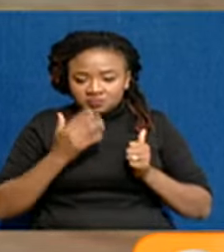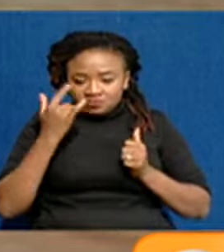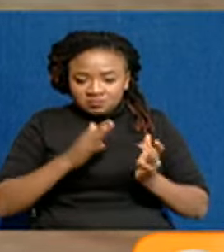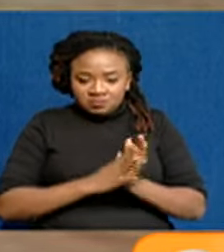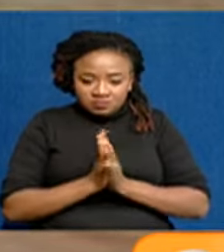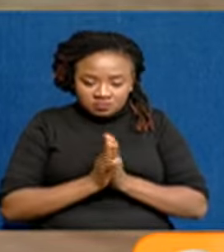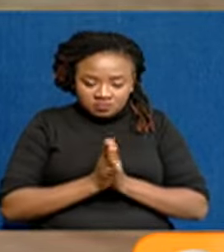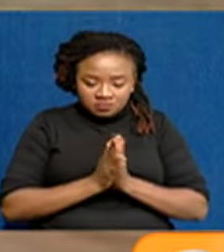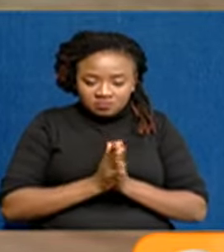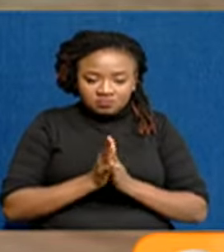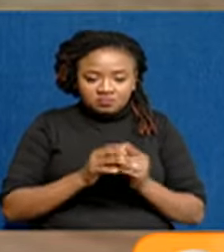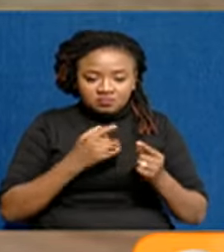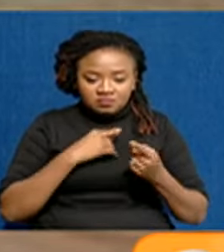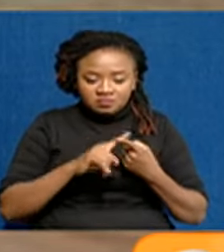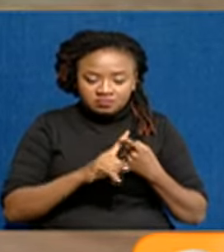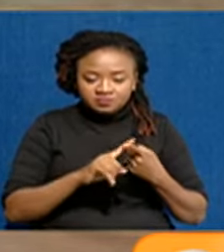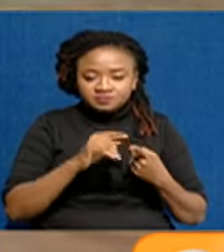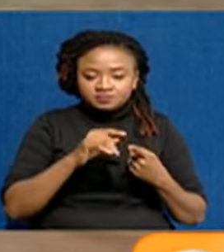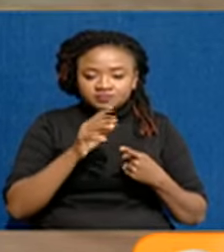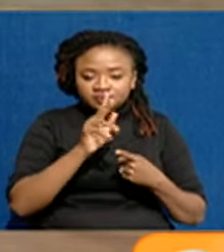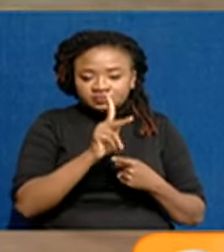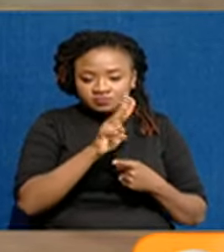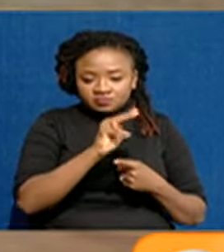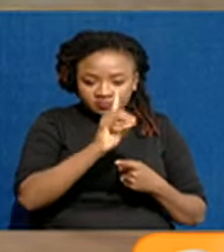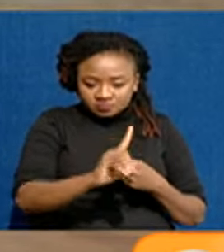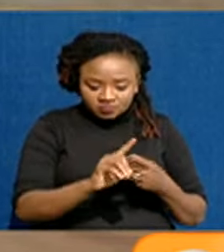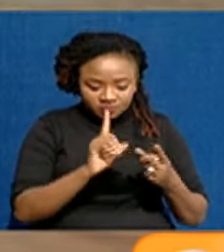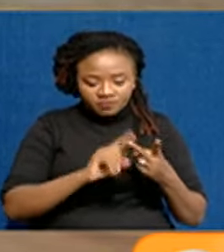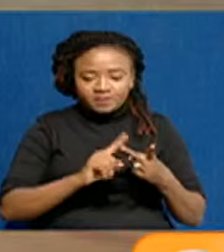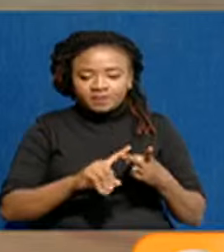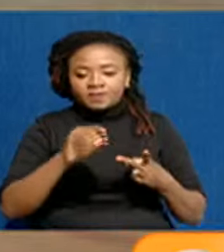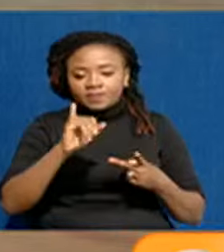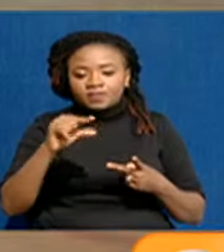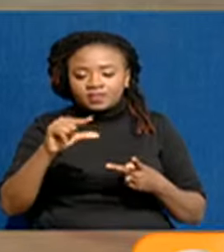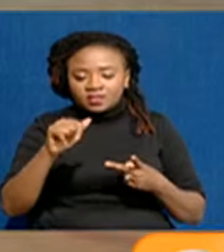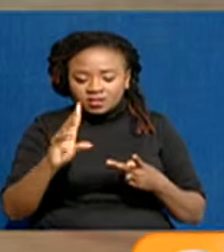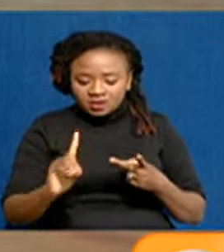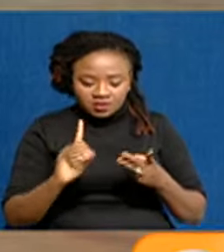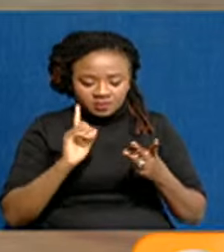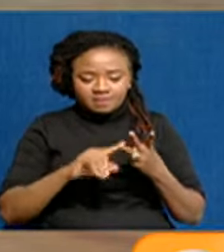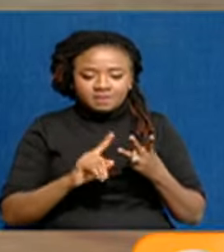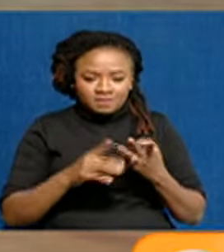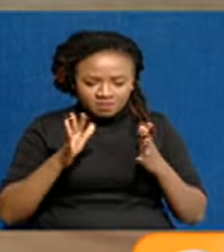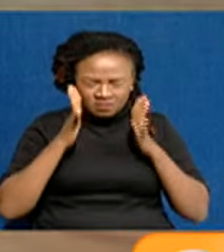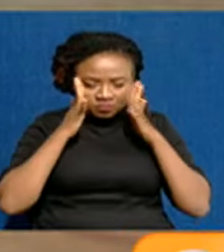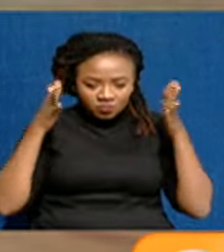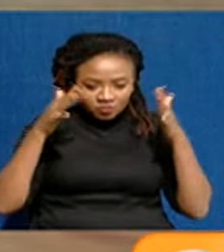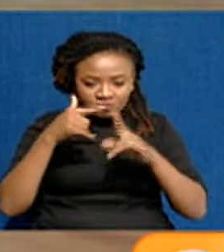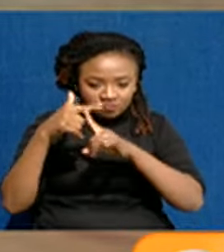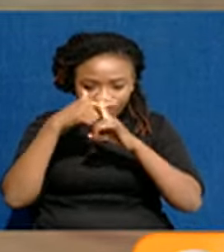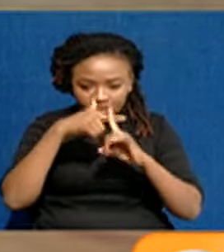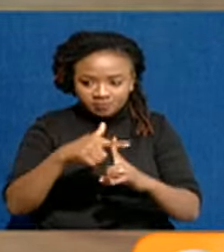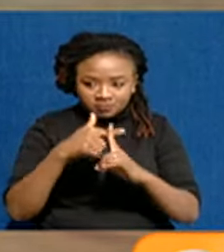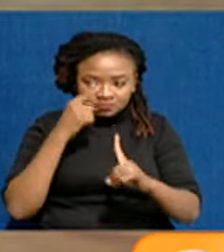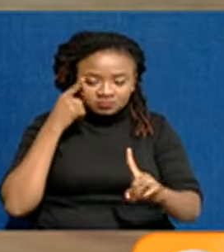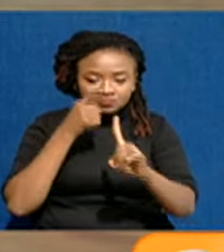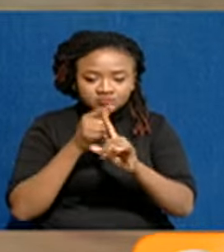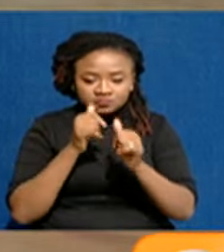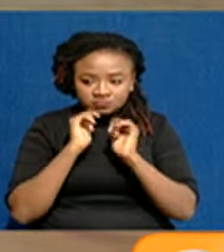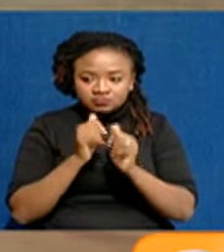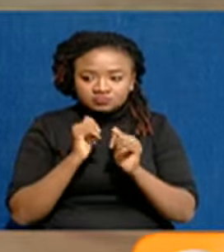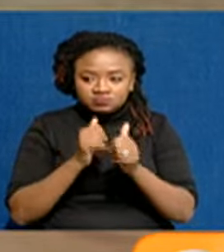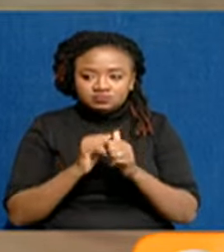Kenya Meteorological Department, the weathermen are doing a very fantastic job. We are now having credible forecasts with very good precision. I